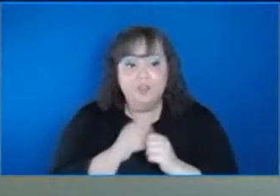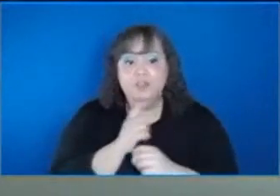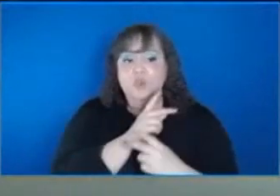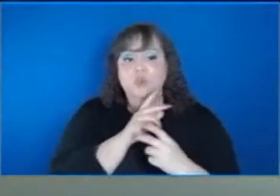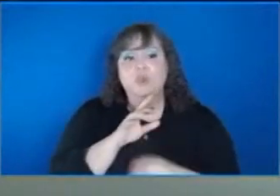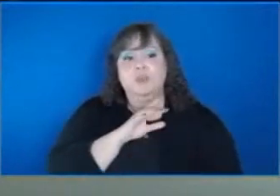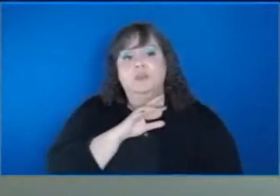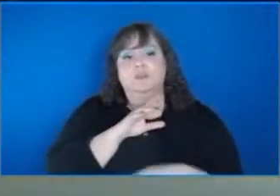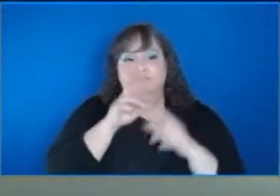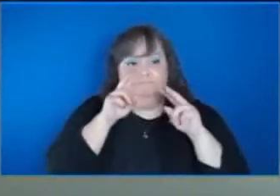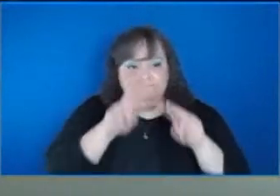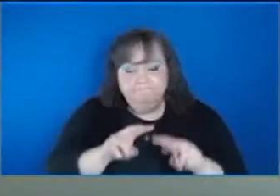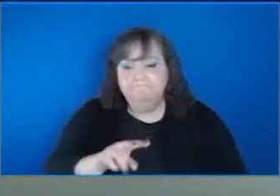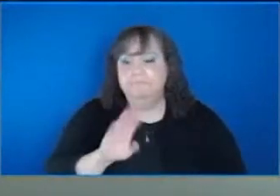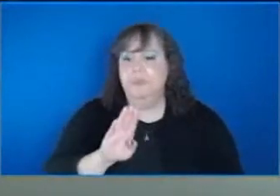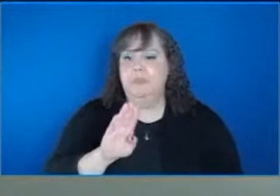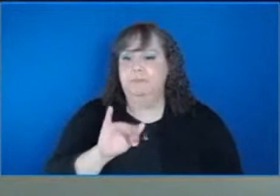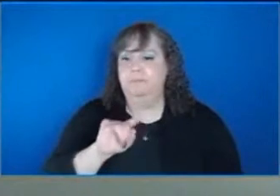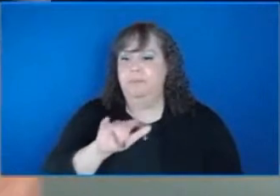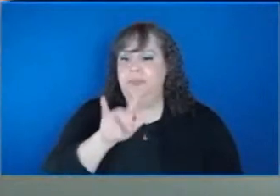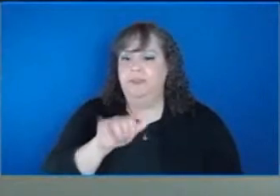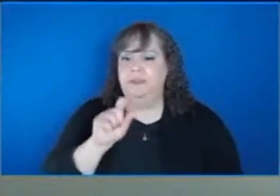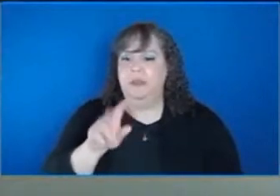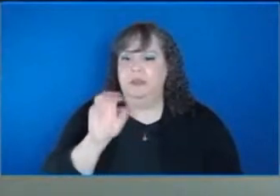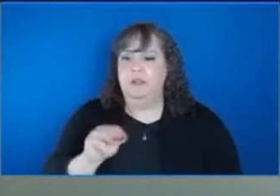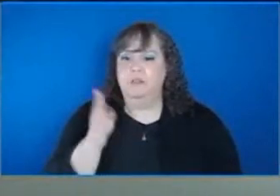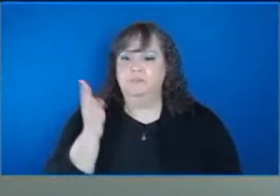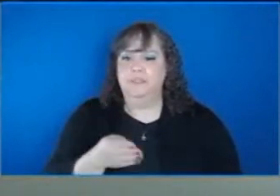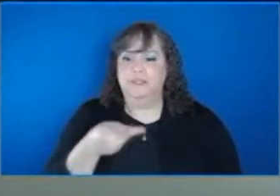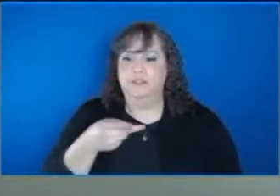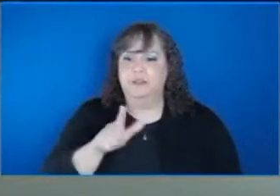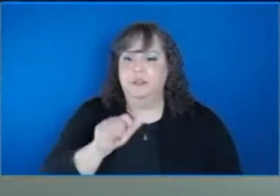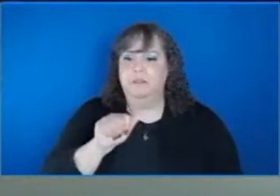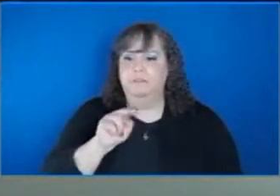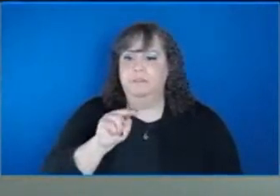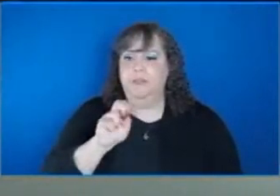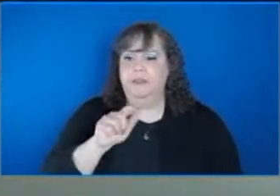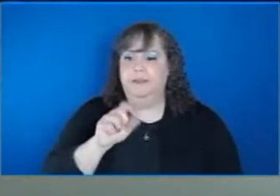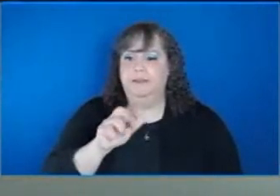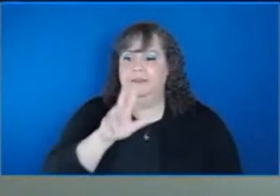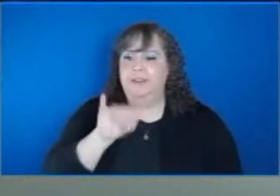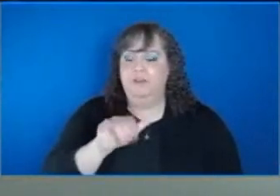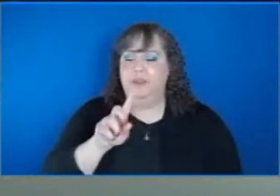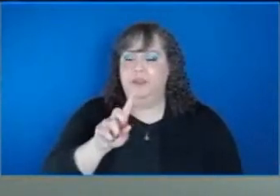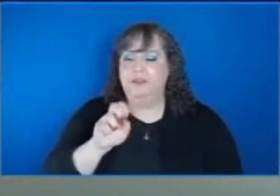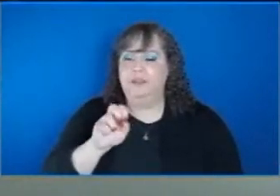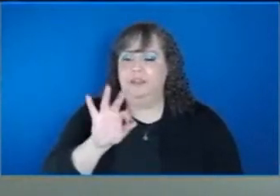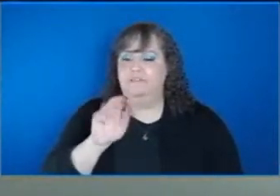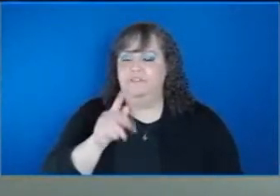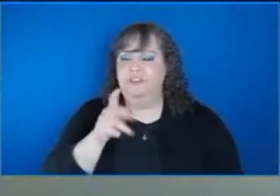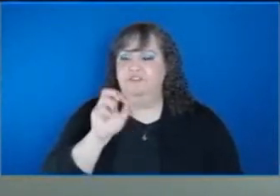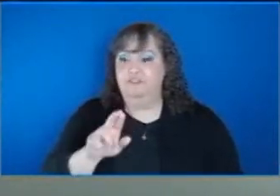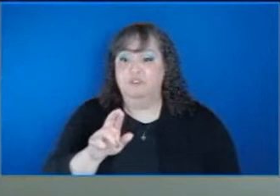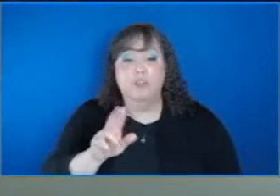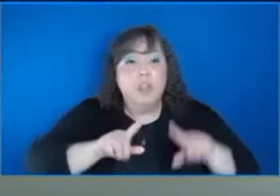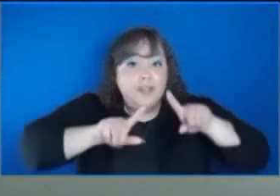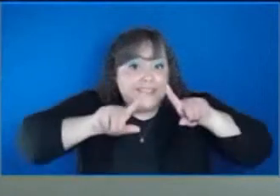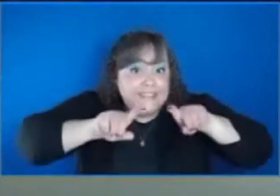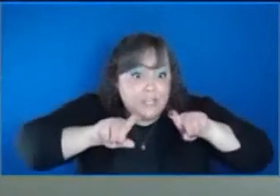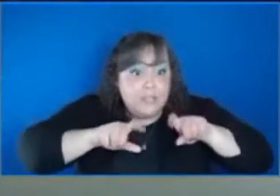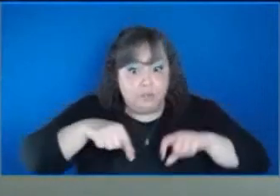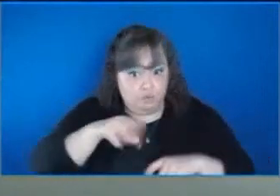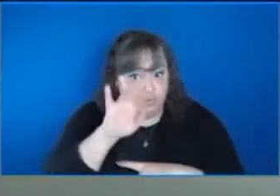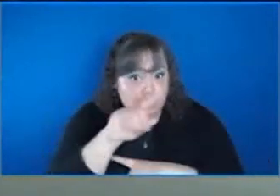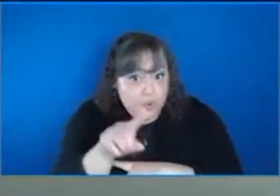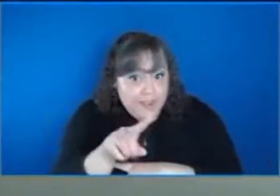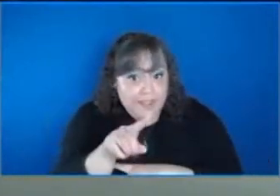bit.ly.com/planetary defender and test your knowledge. If you do well enough on the quiz, you will be able to get a special badge that you can share on